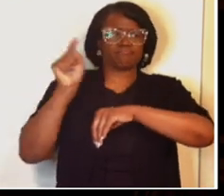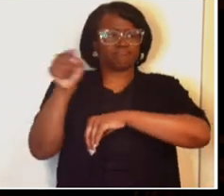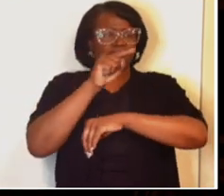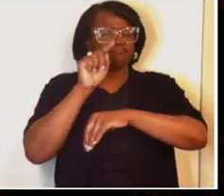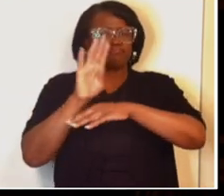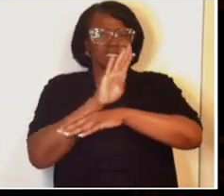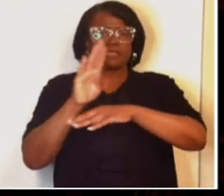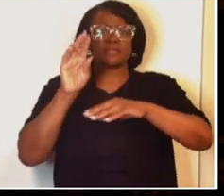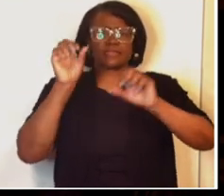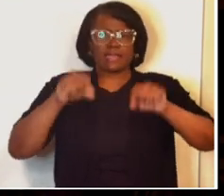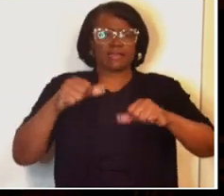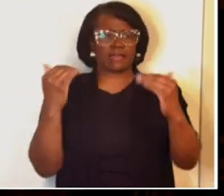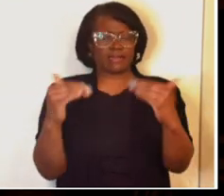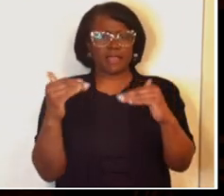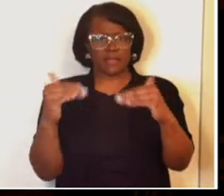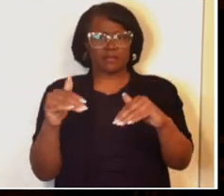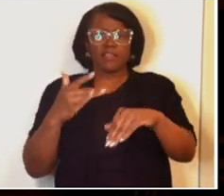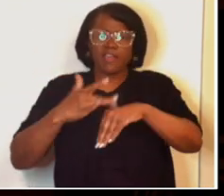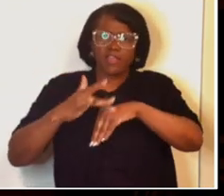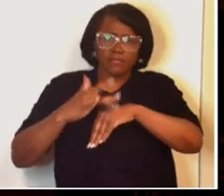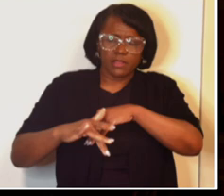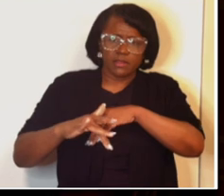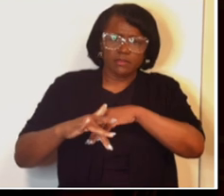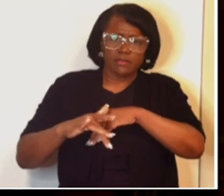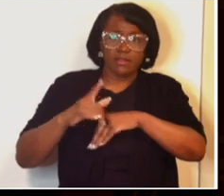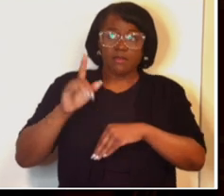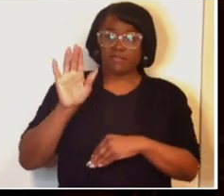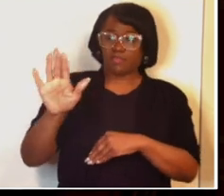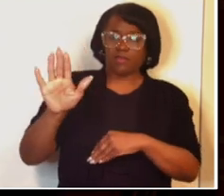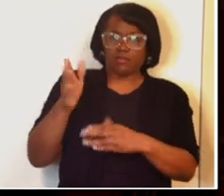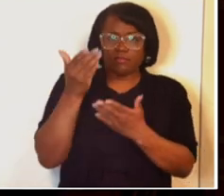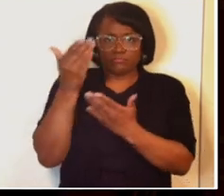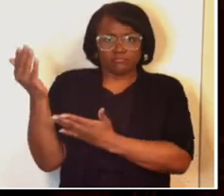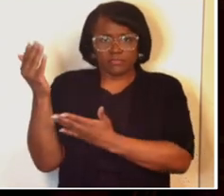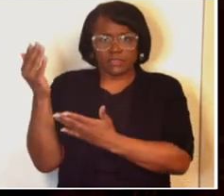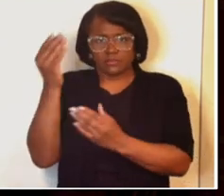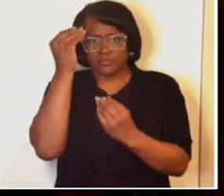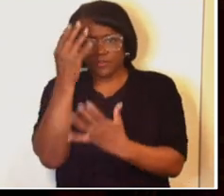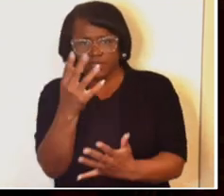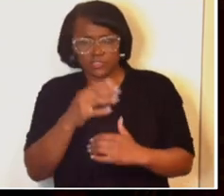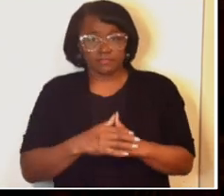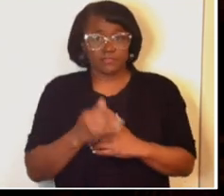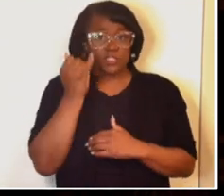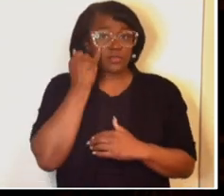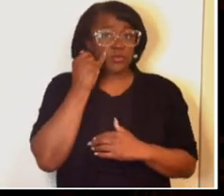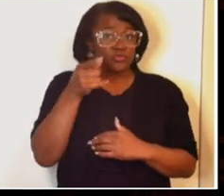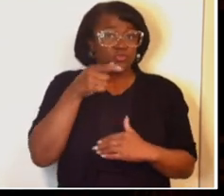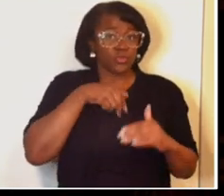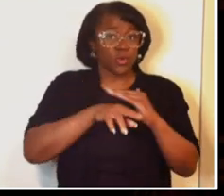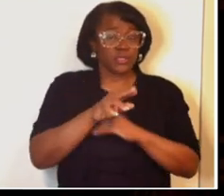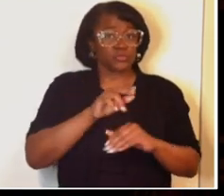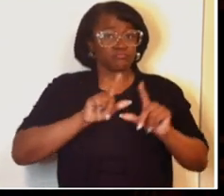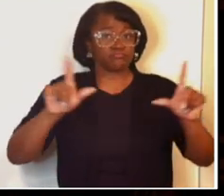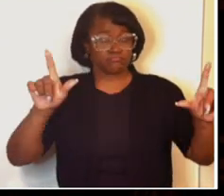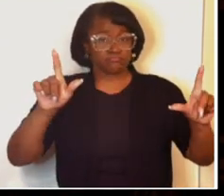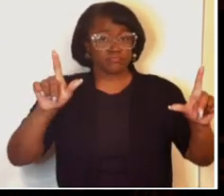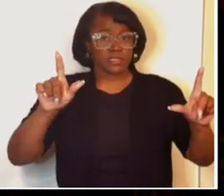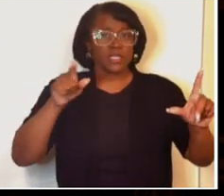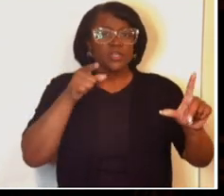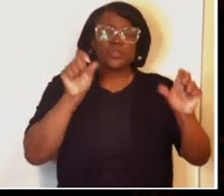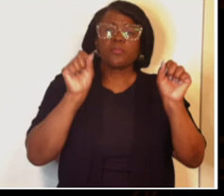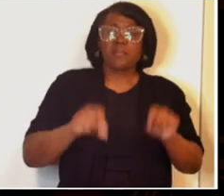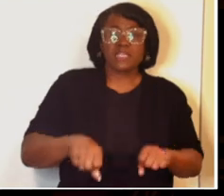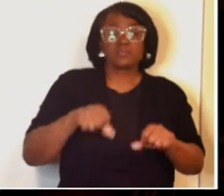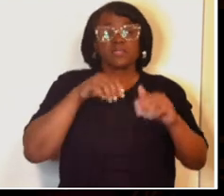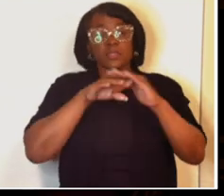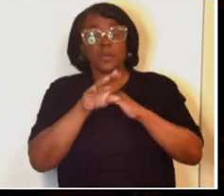the availability of their content. If you visit a site, you may be allowed to view no